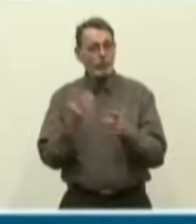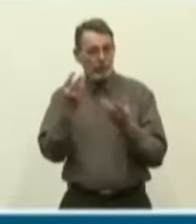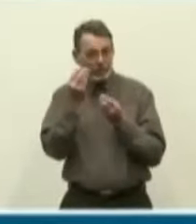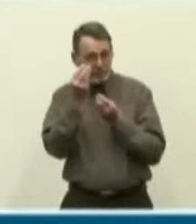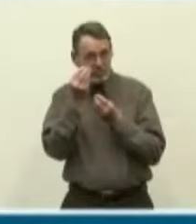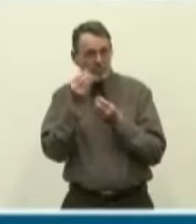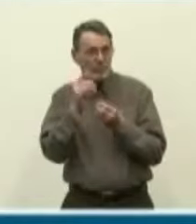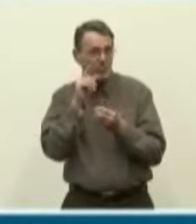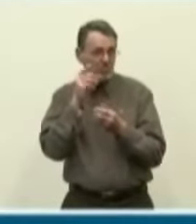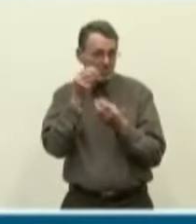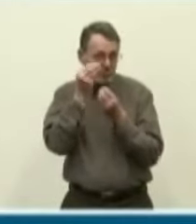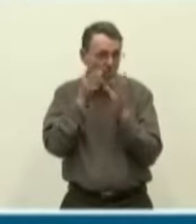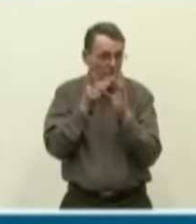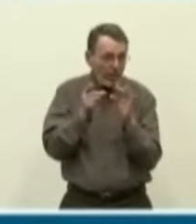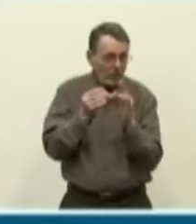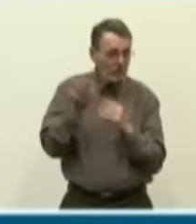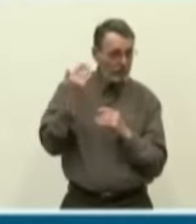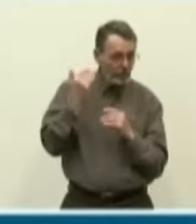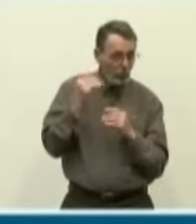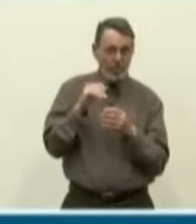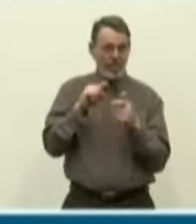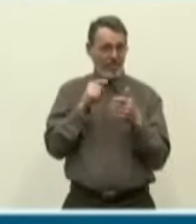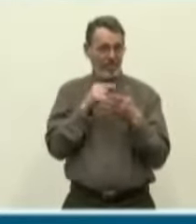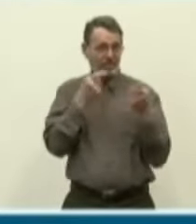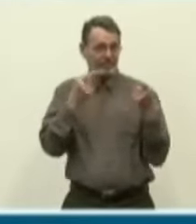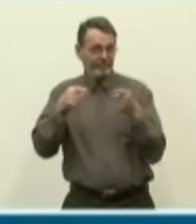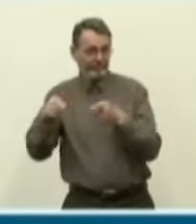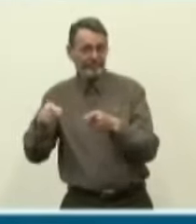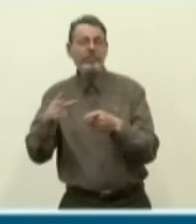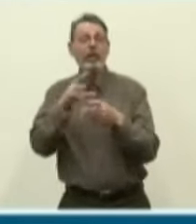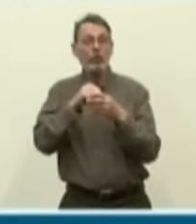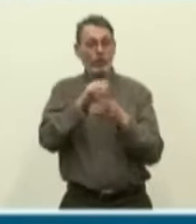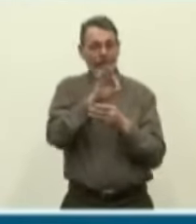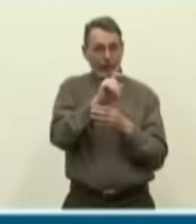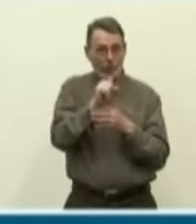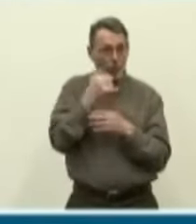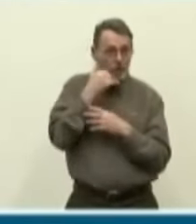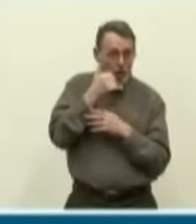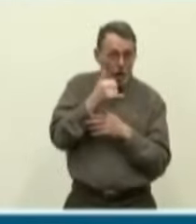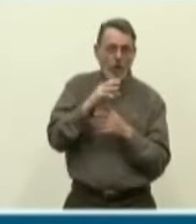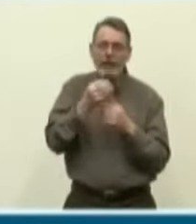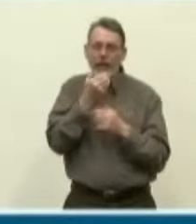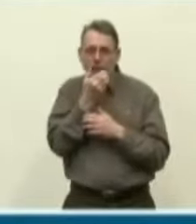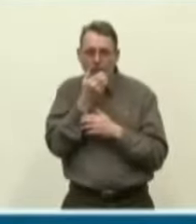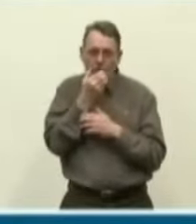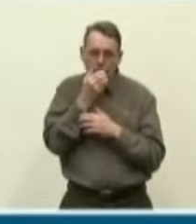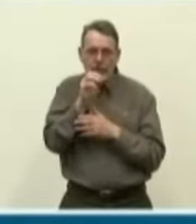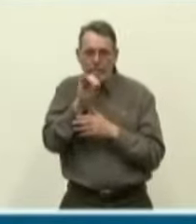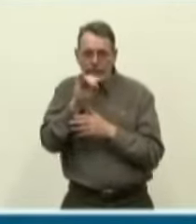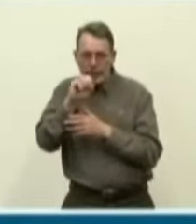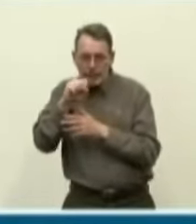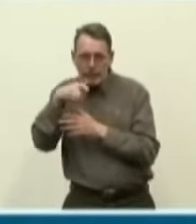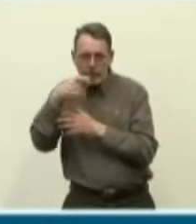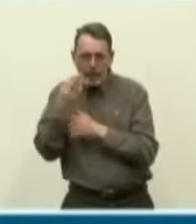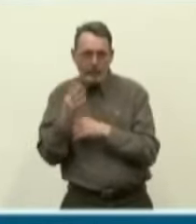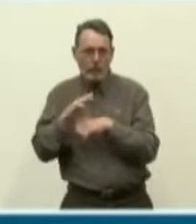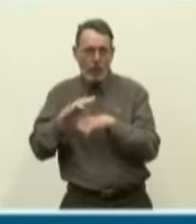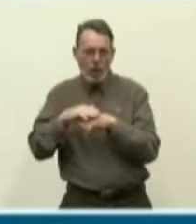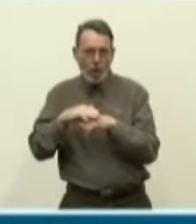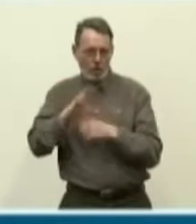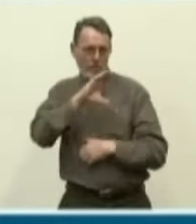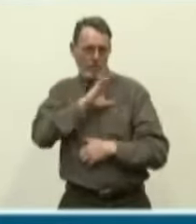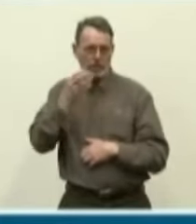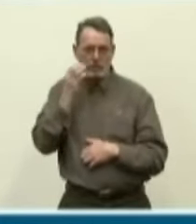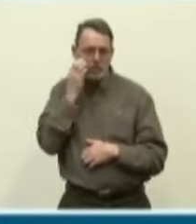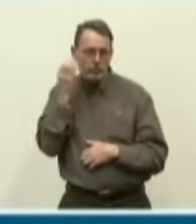This series of incidents included 911 calls, as well as the dispatch calls for service over police radio. This audio